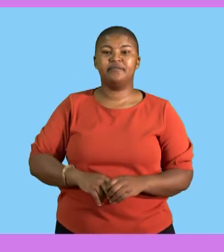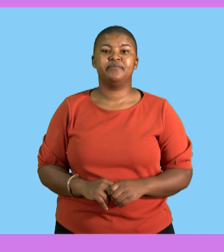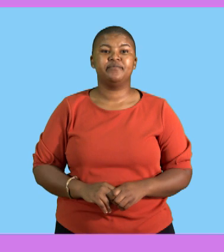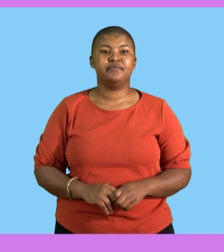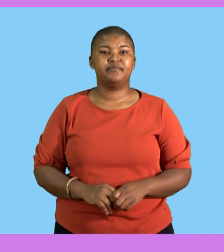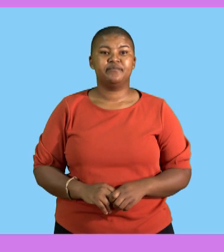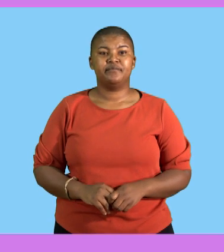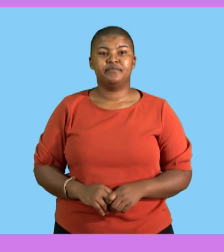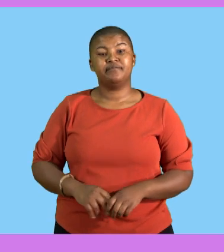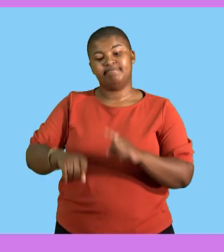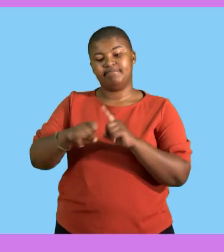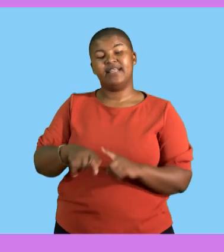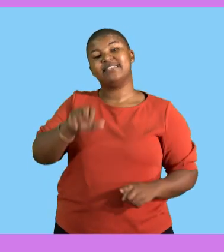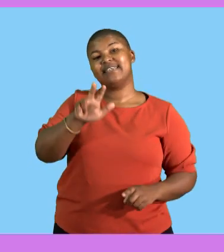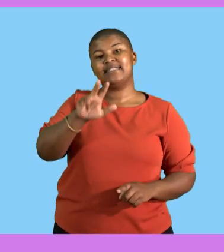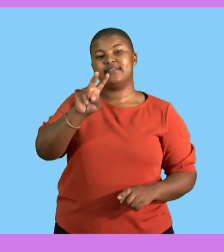72,515 plus